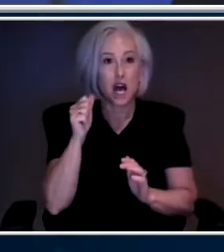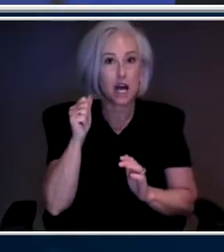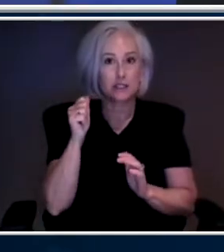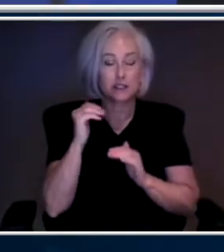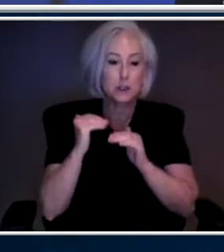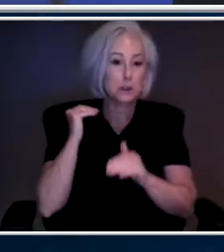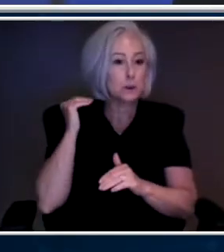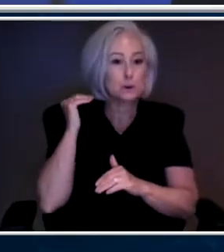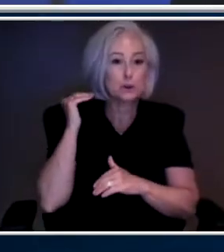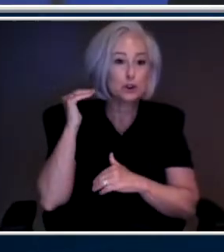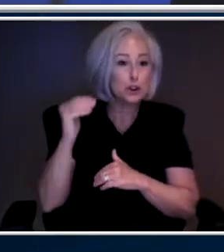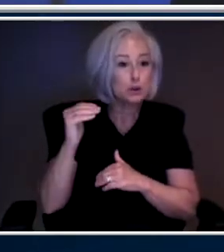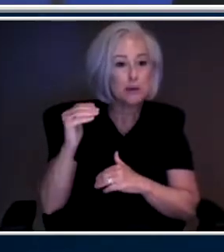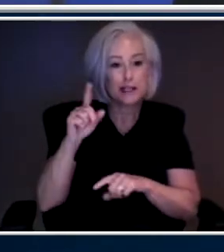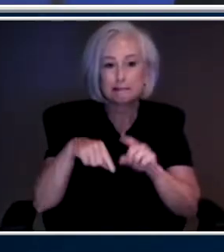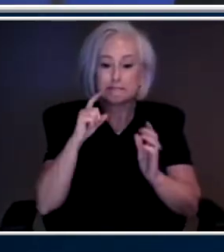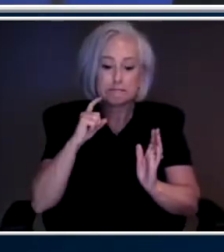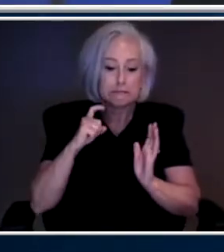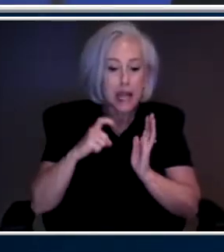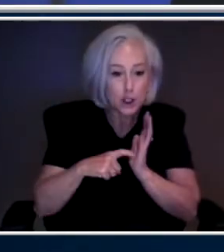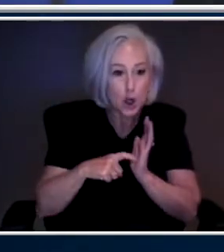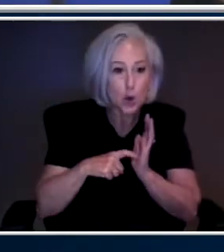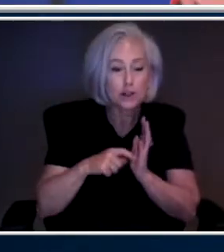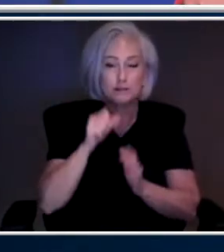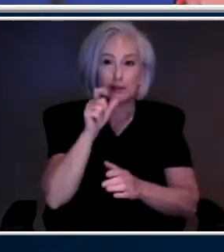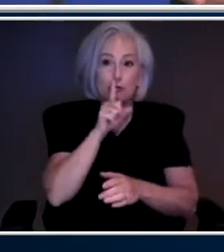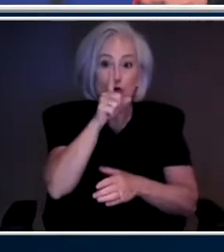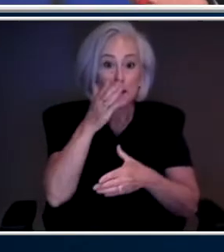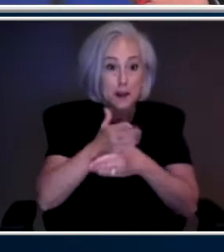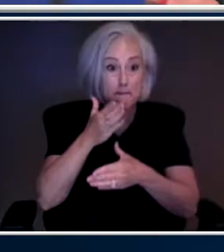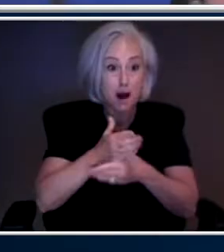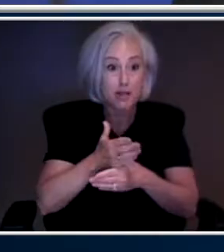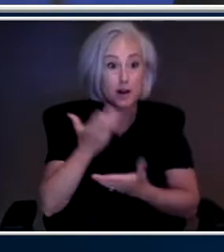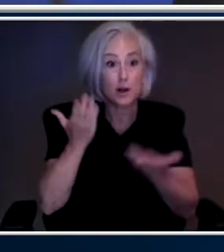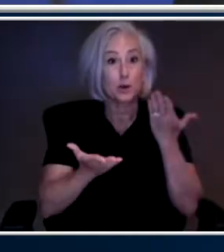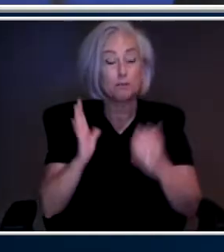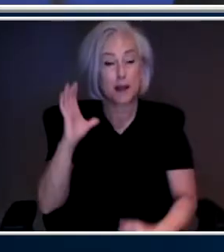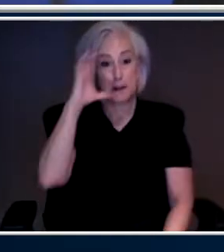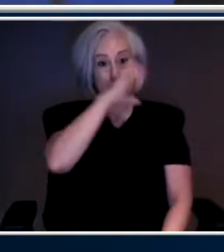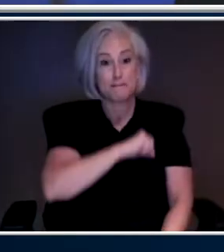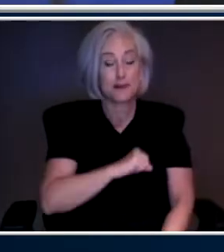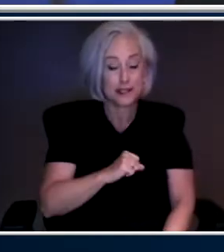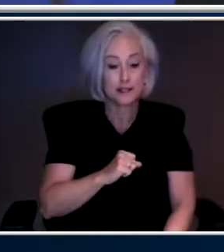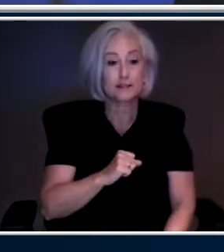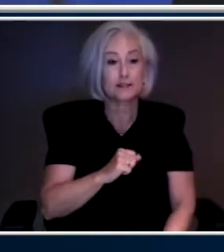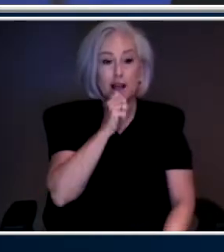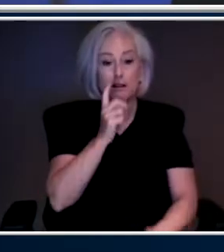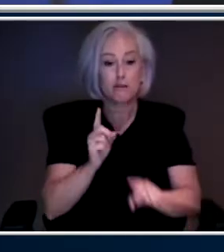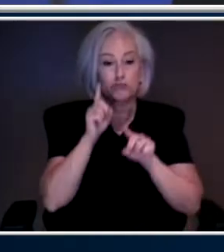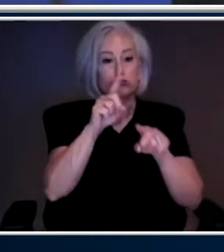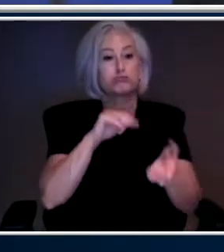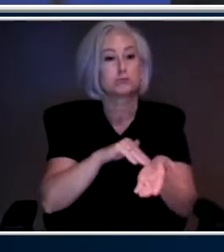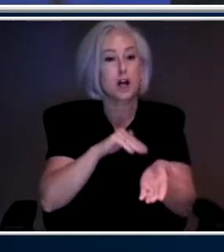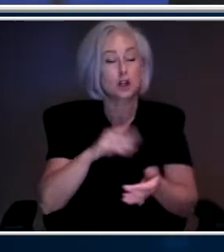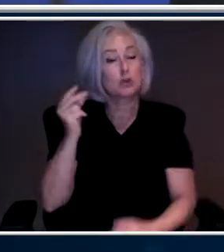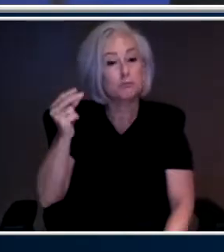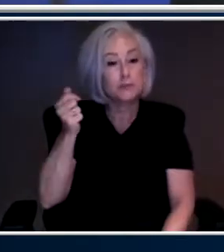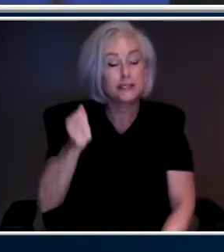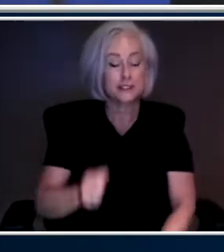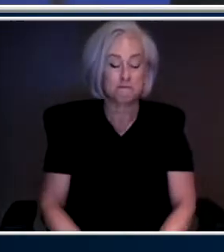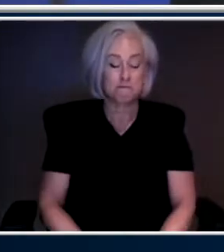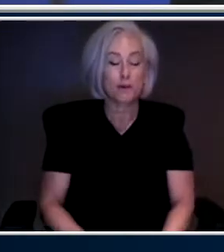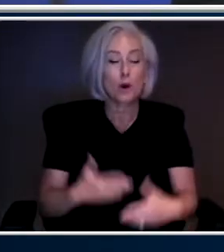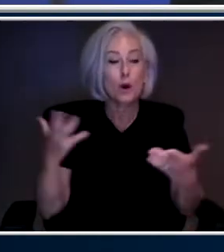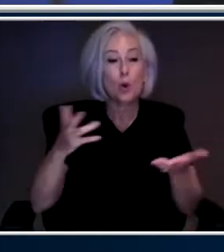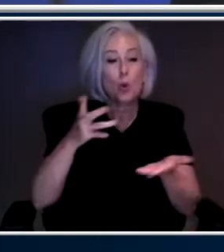not too noticeable, it's not really bothering you, you might overlook something and not necessarily go to the doctor right away. What treatment